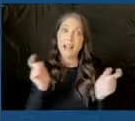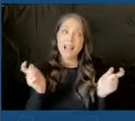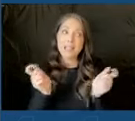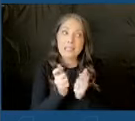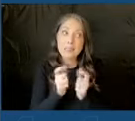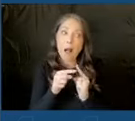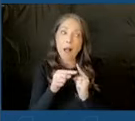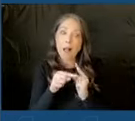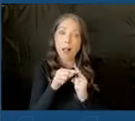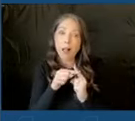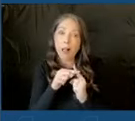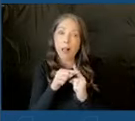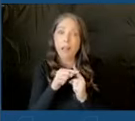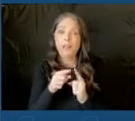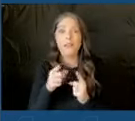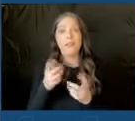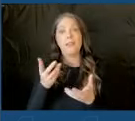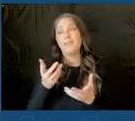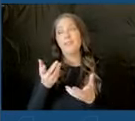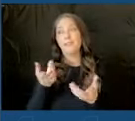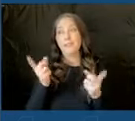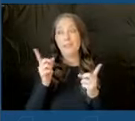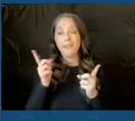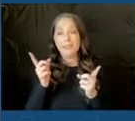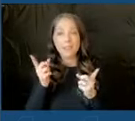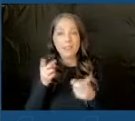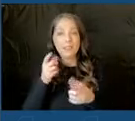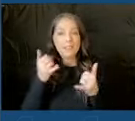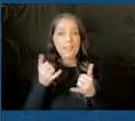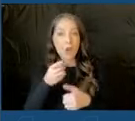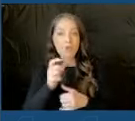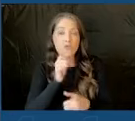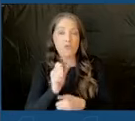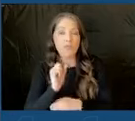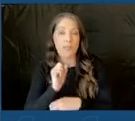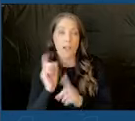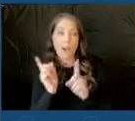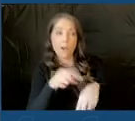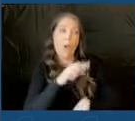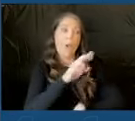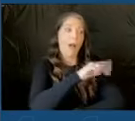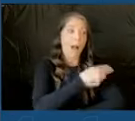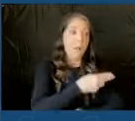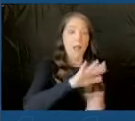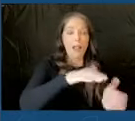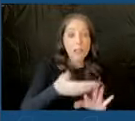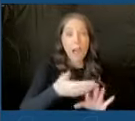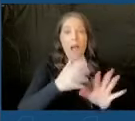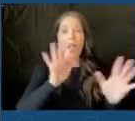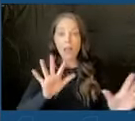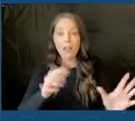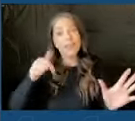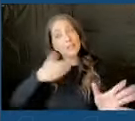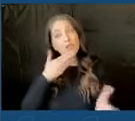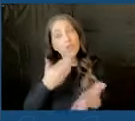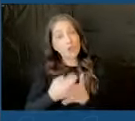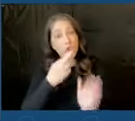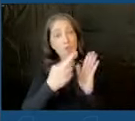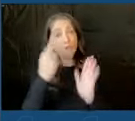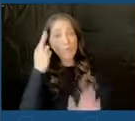less likely to get very sick, hospitalized, or die. This is a very good reason to get your booster. We know that